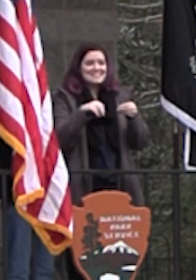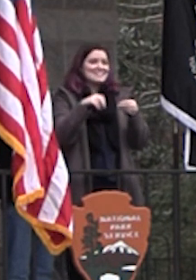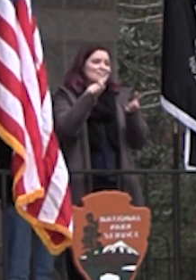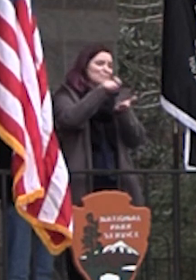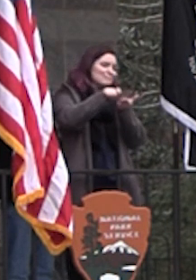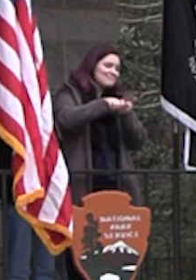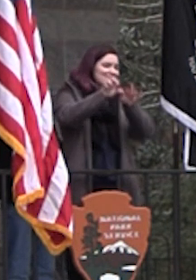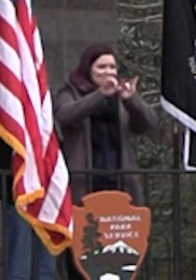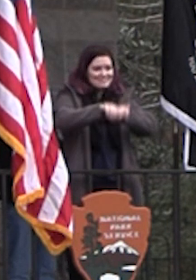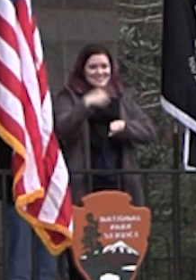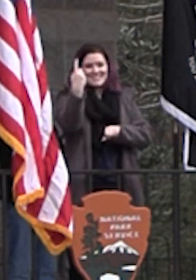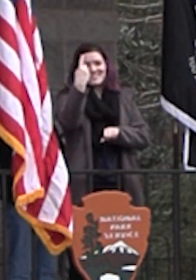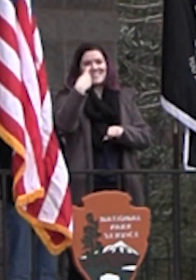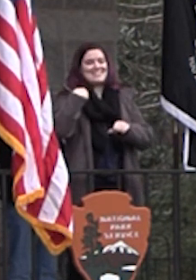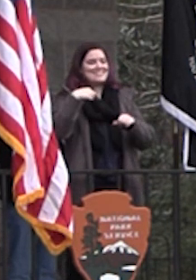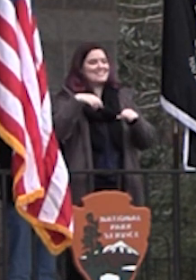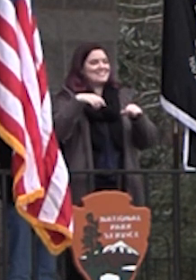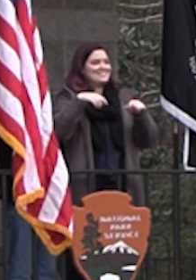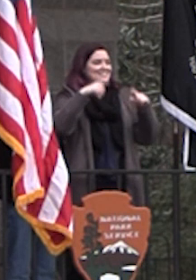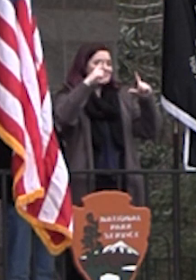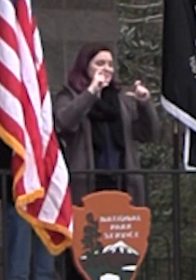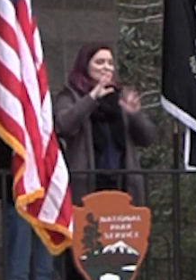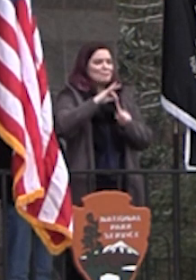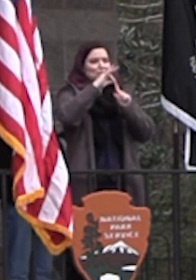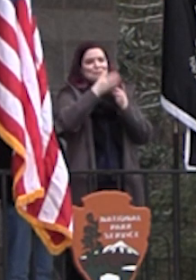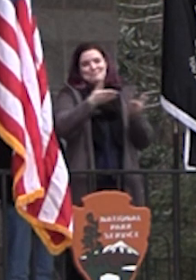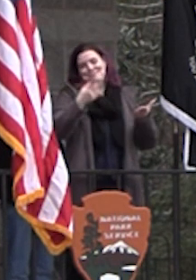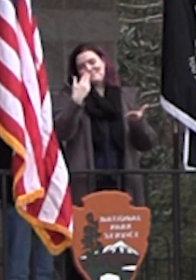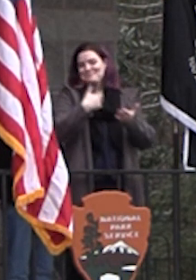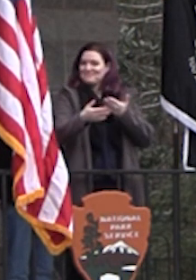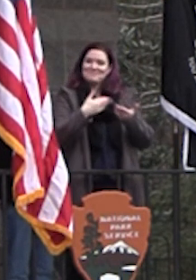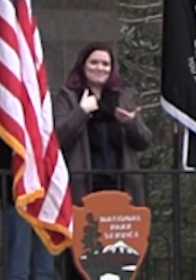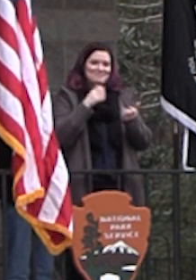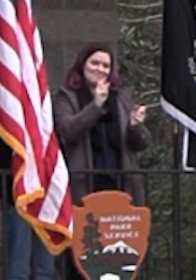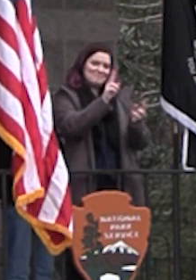something, take a picture of a special memento, anything like that.